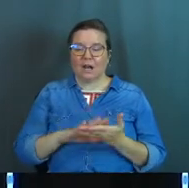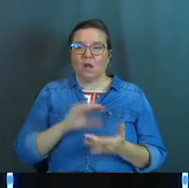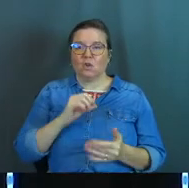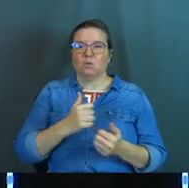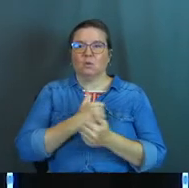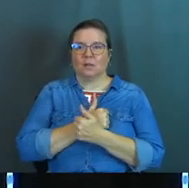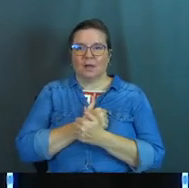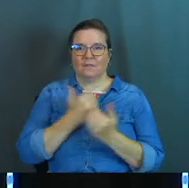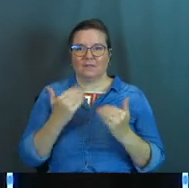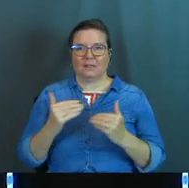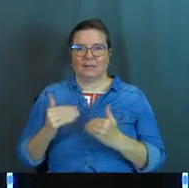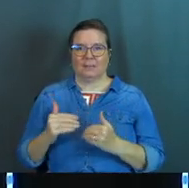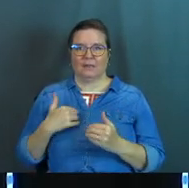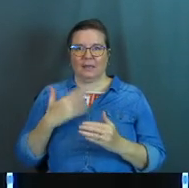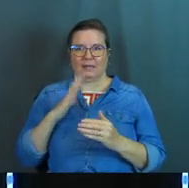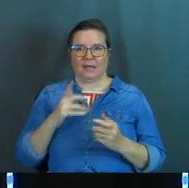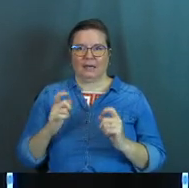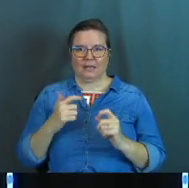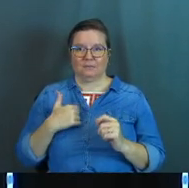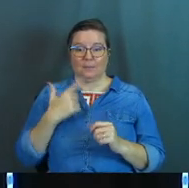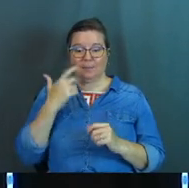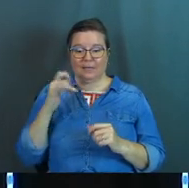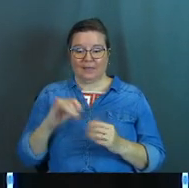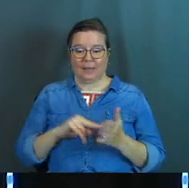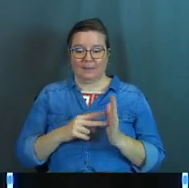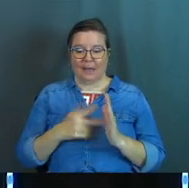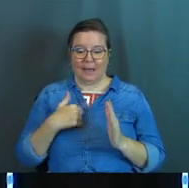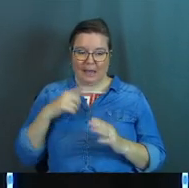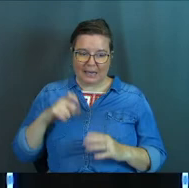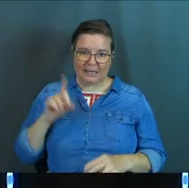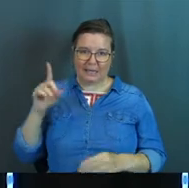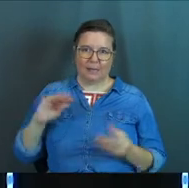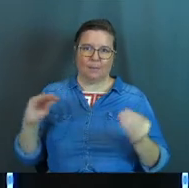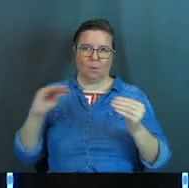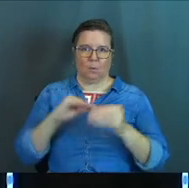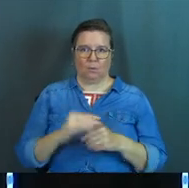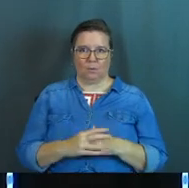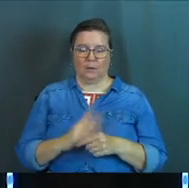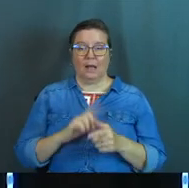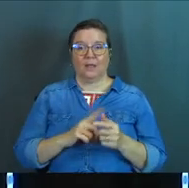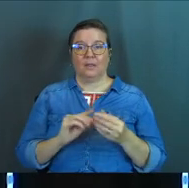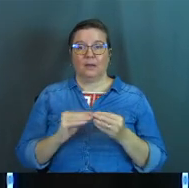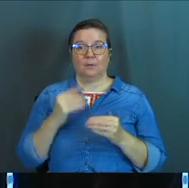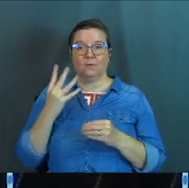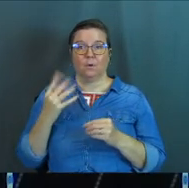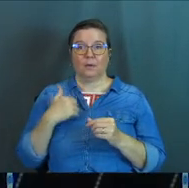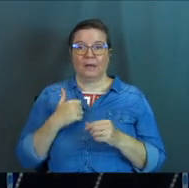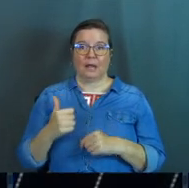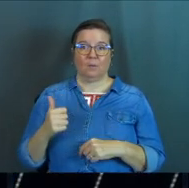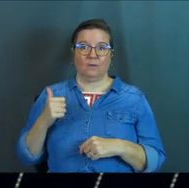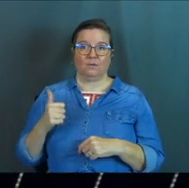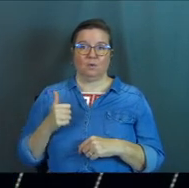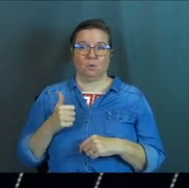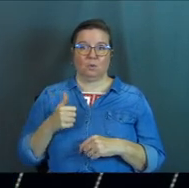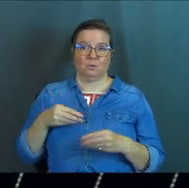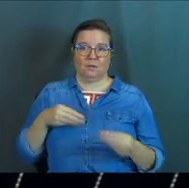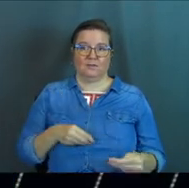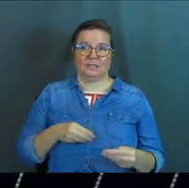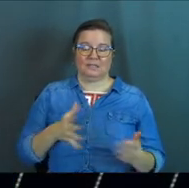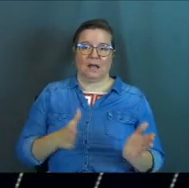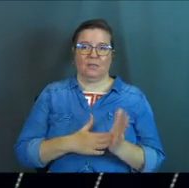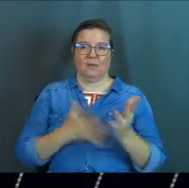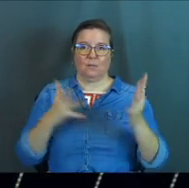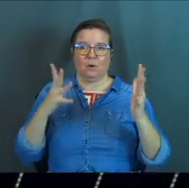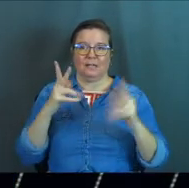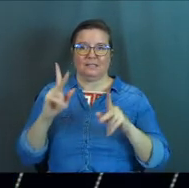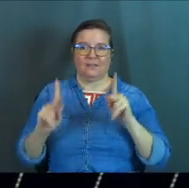to love the limitations that God gives me, because that means I need him more? And then 4, could I refuse to feast on the praise of